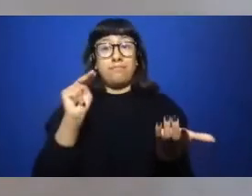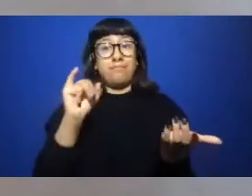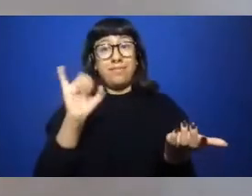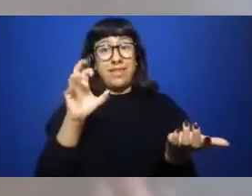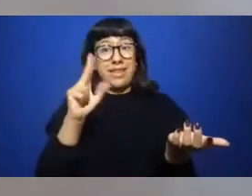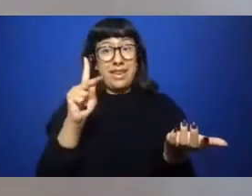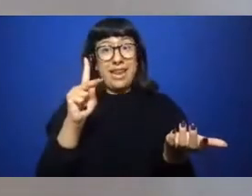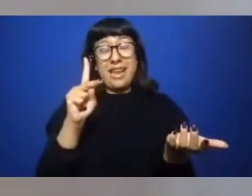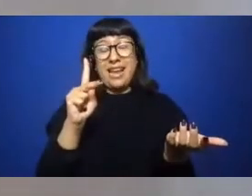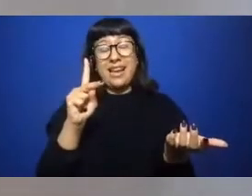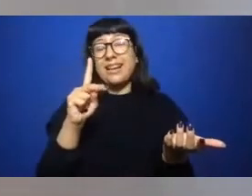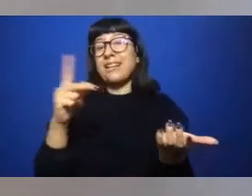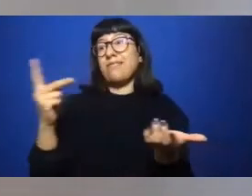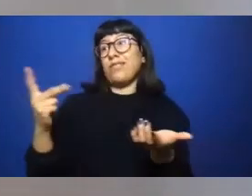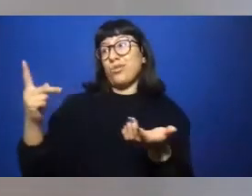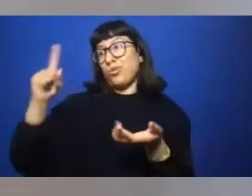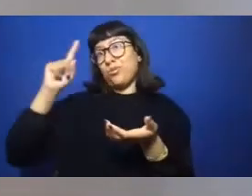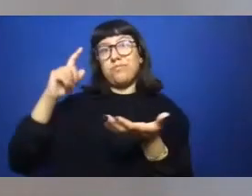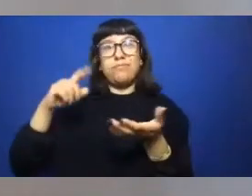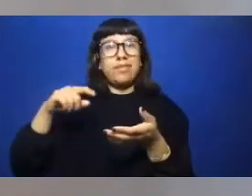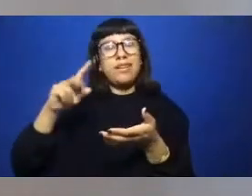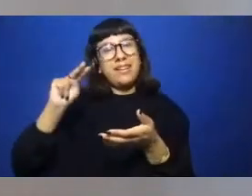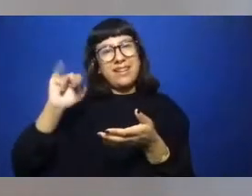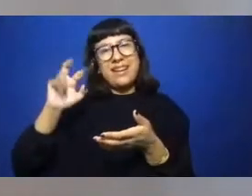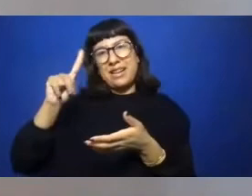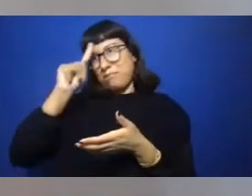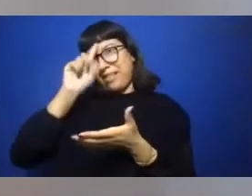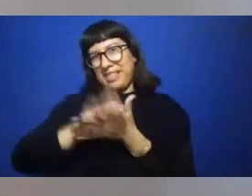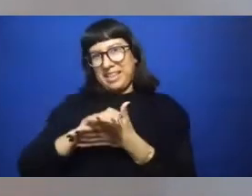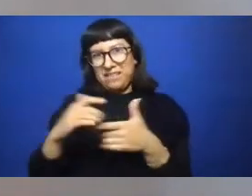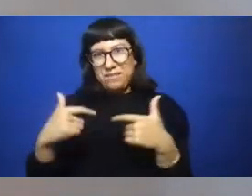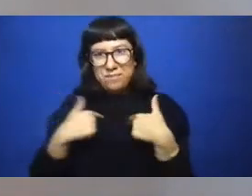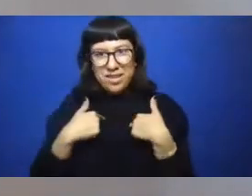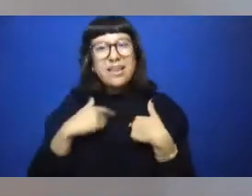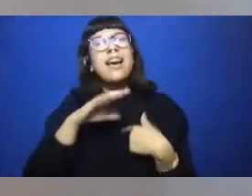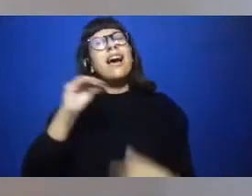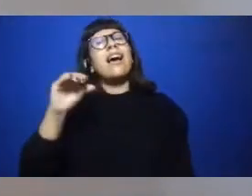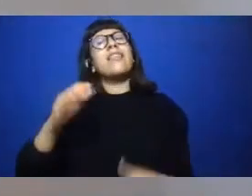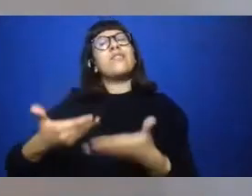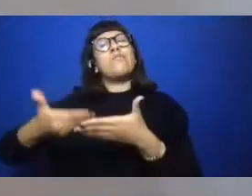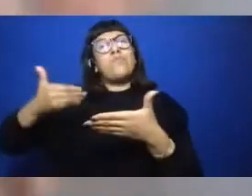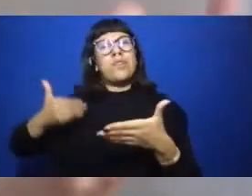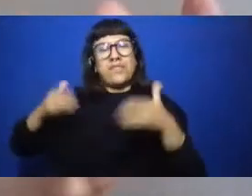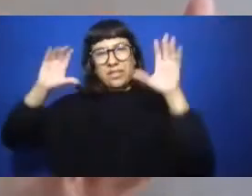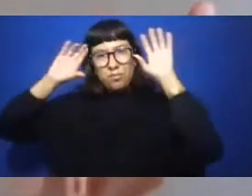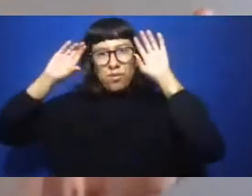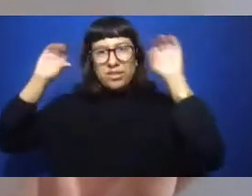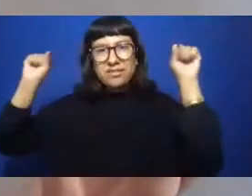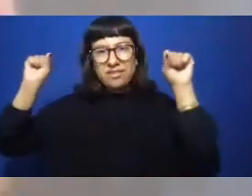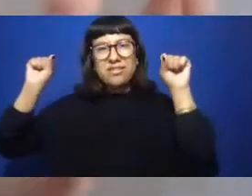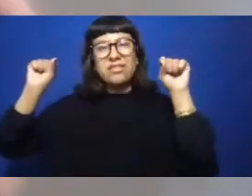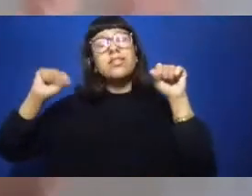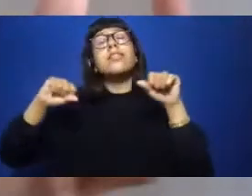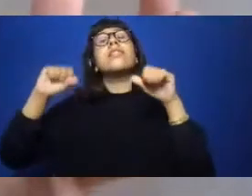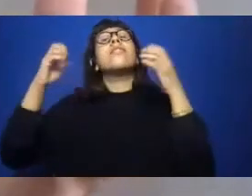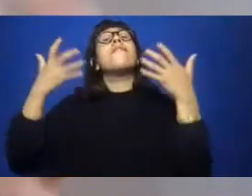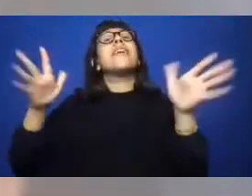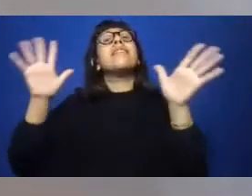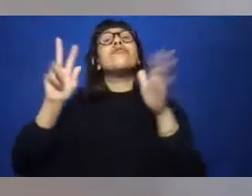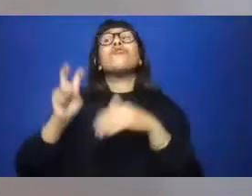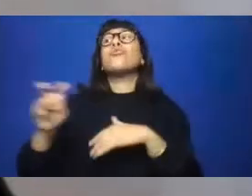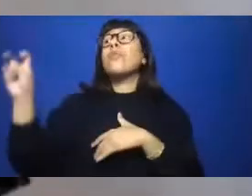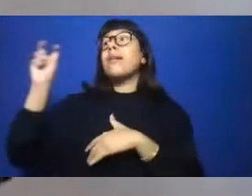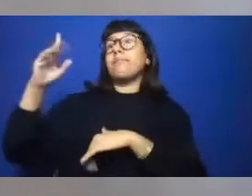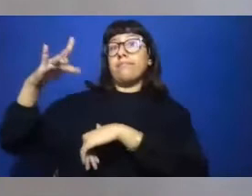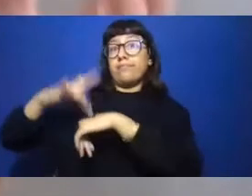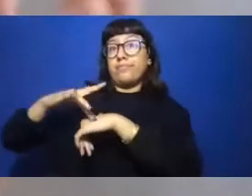in me and in John Pineda many years ago to after we came back from a trip to Germany,